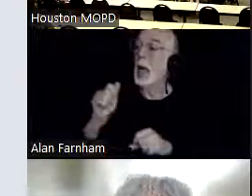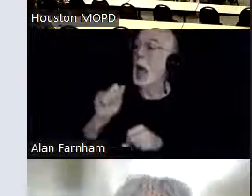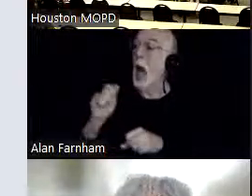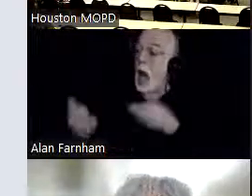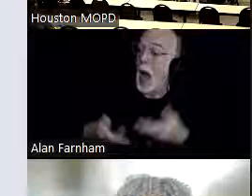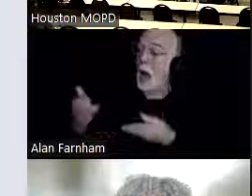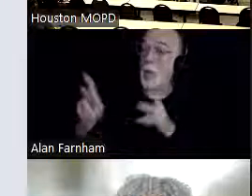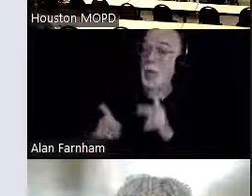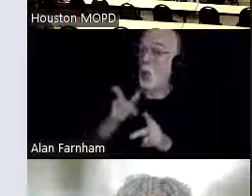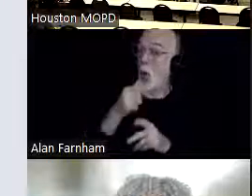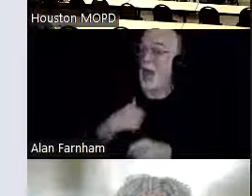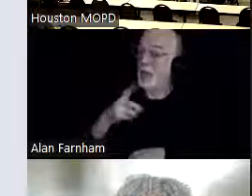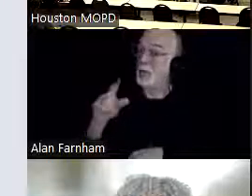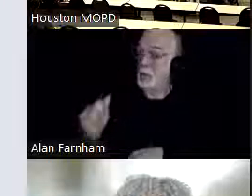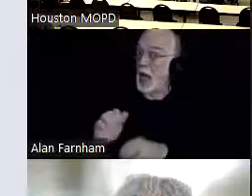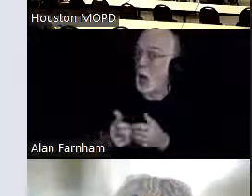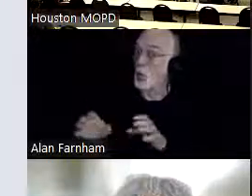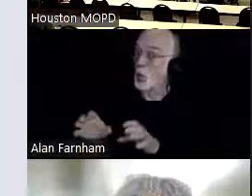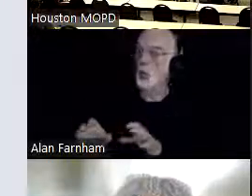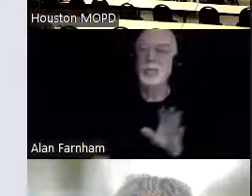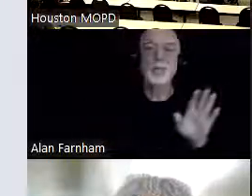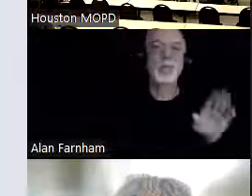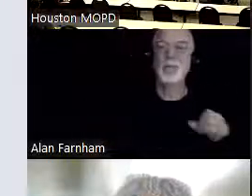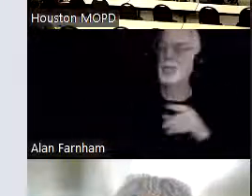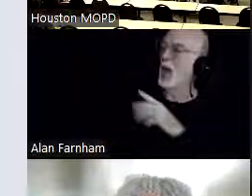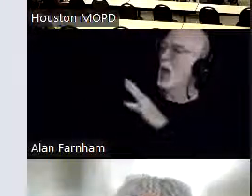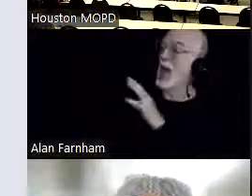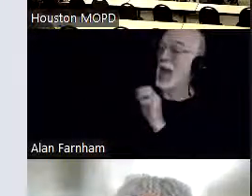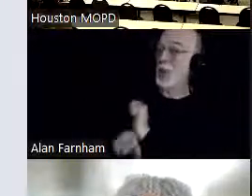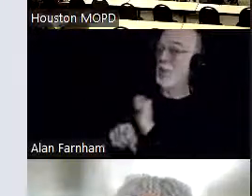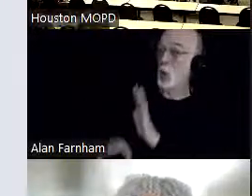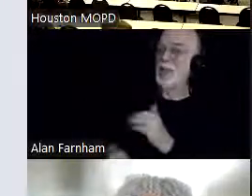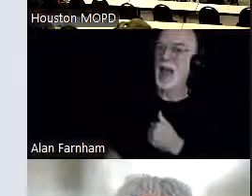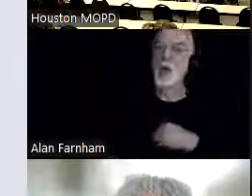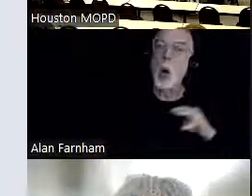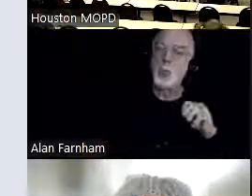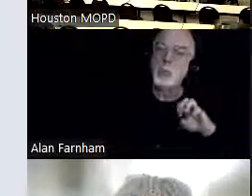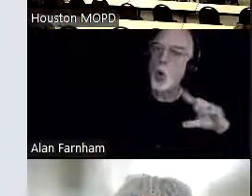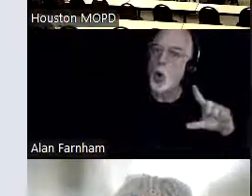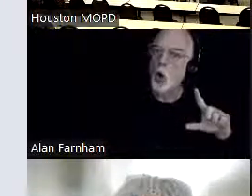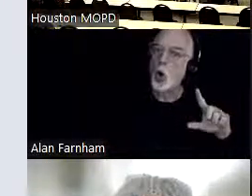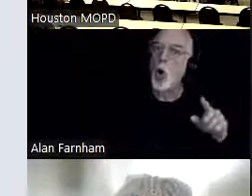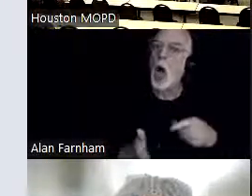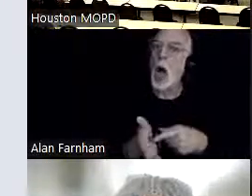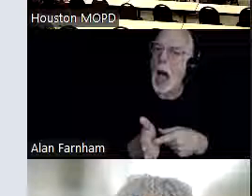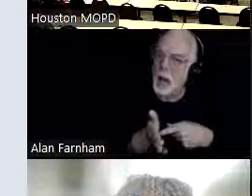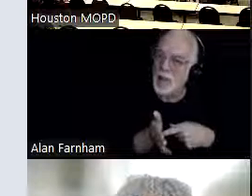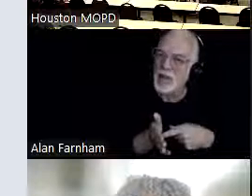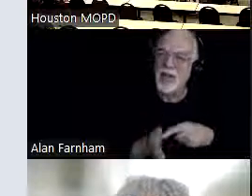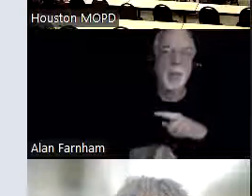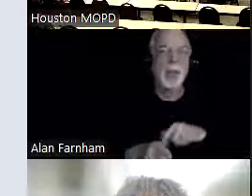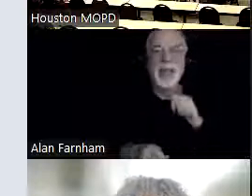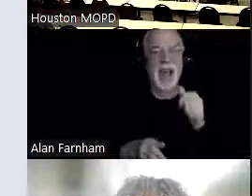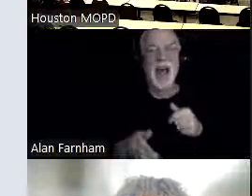it? Employers have a moral obligation, but not a right. They have a right to educate